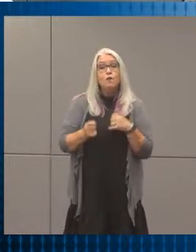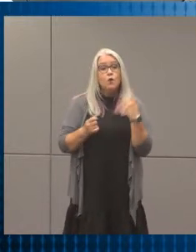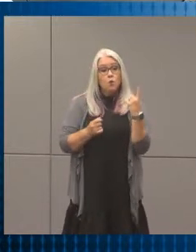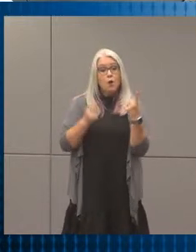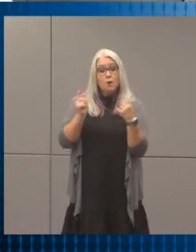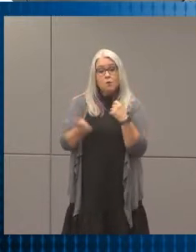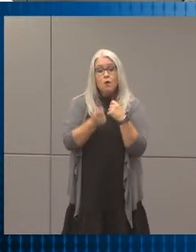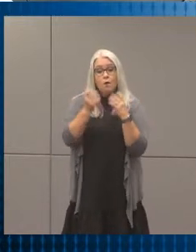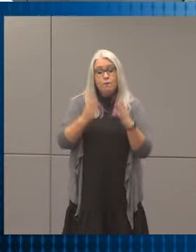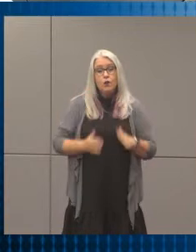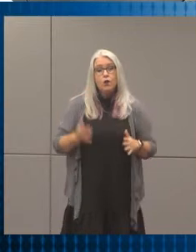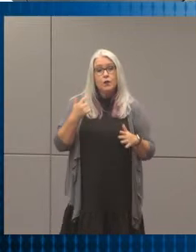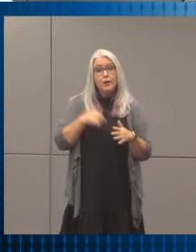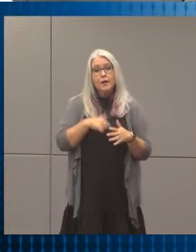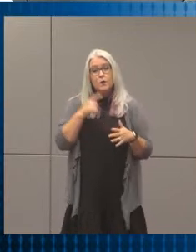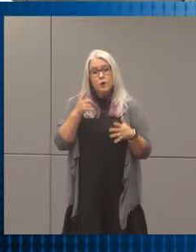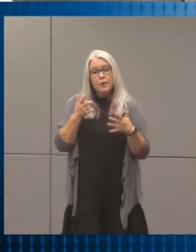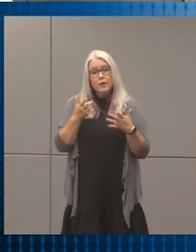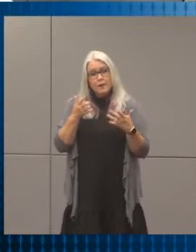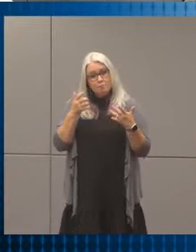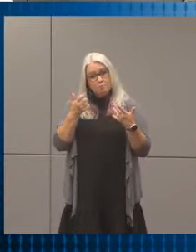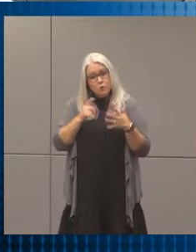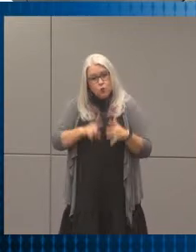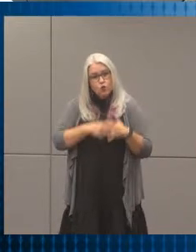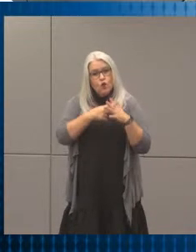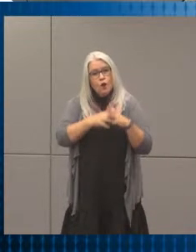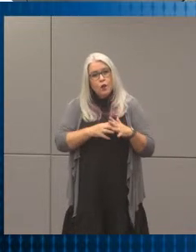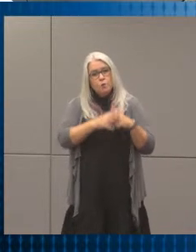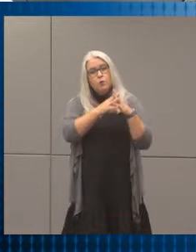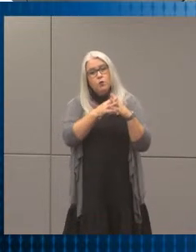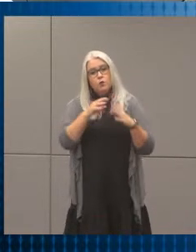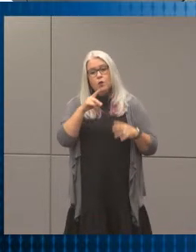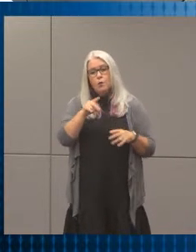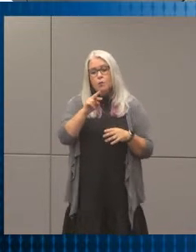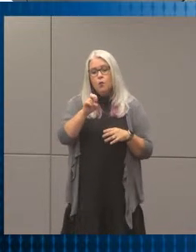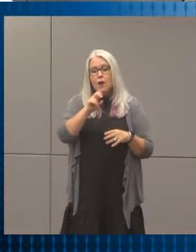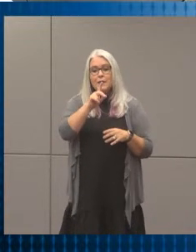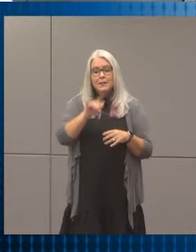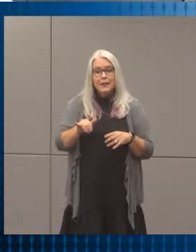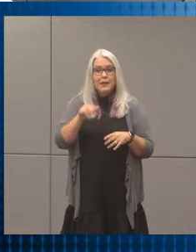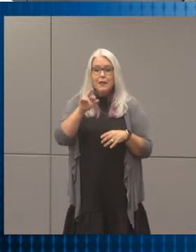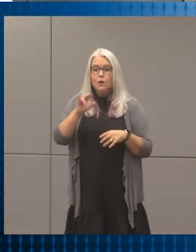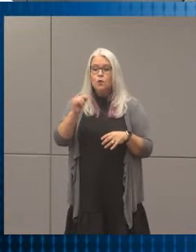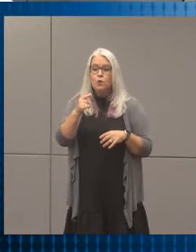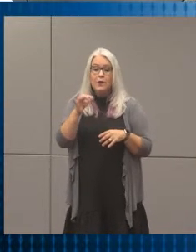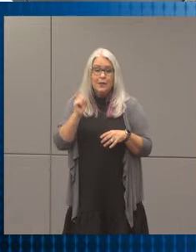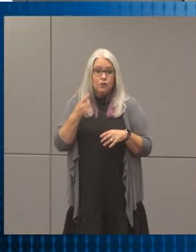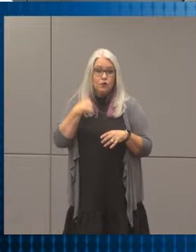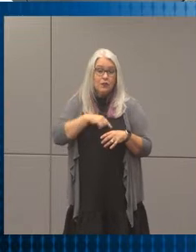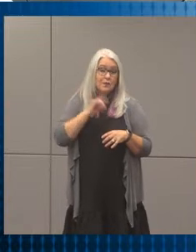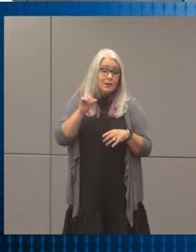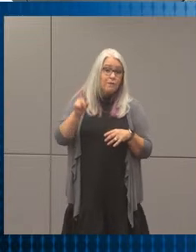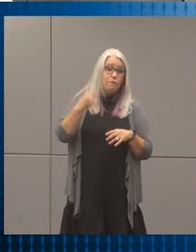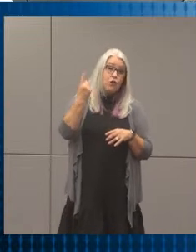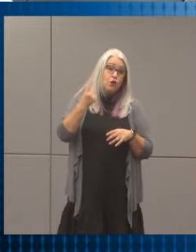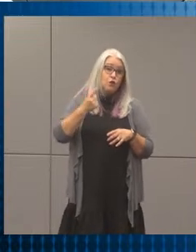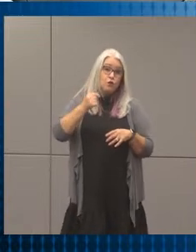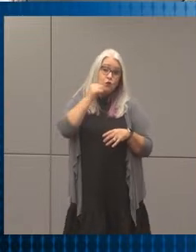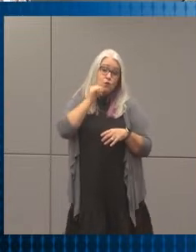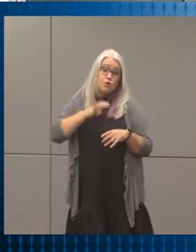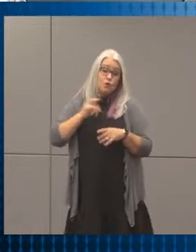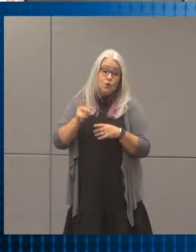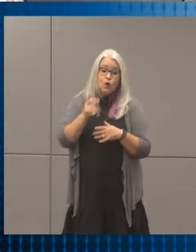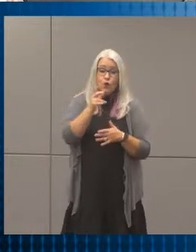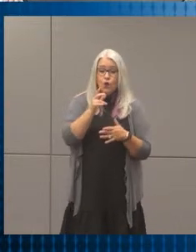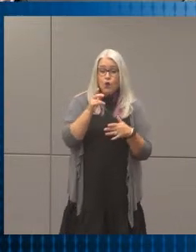as we sort of soft launch and get things going. It was Presley Riggs. She's actually our first early middle